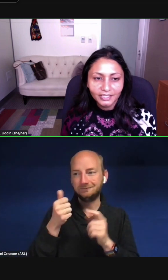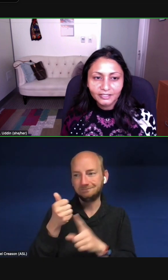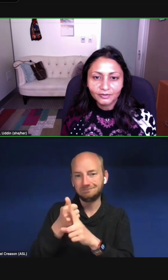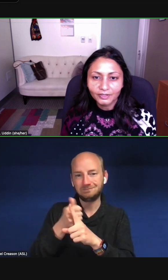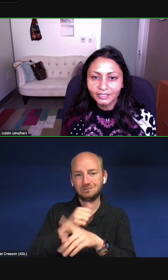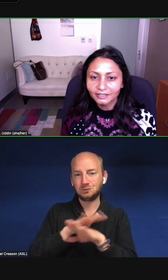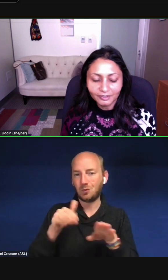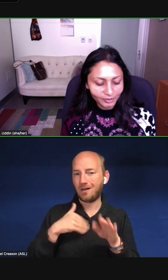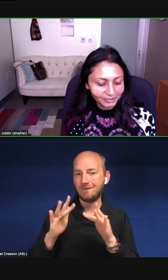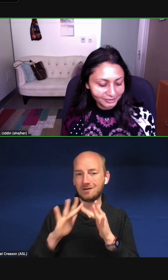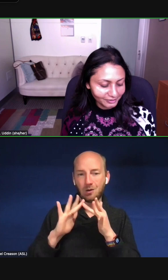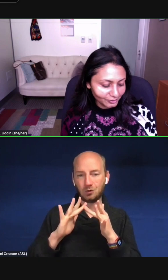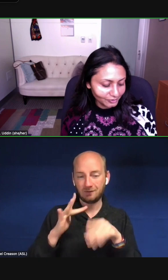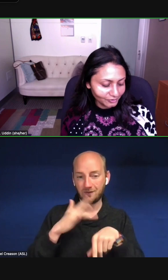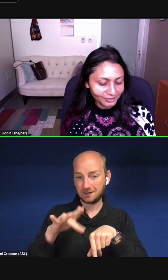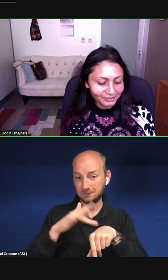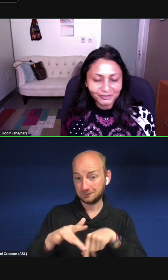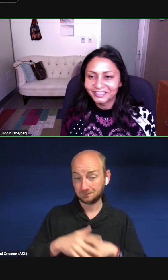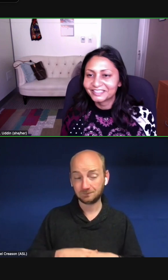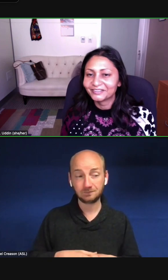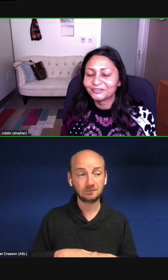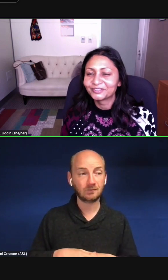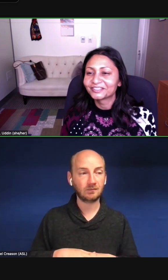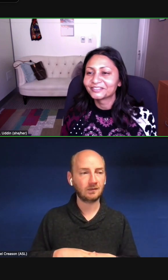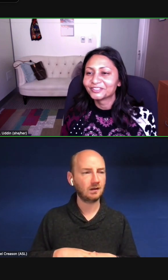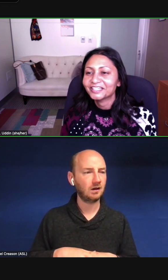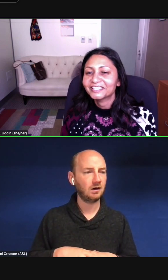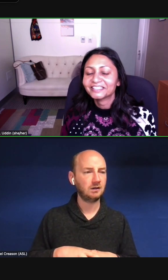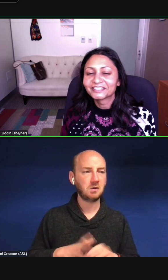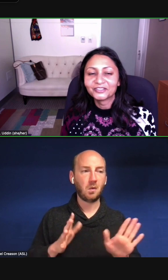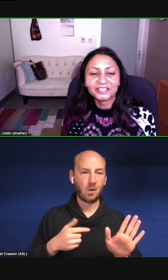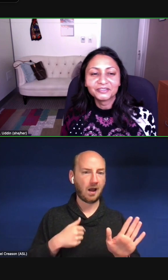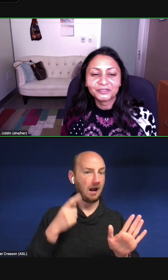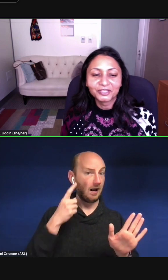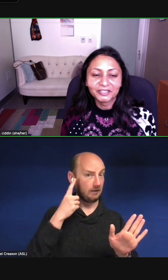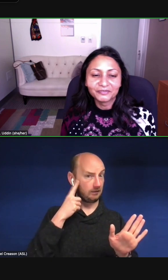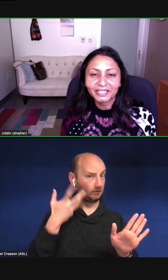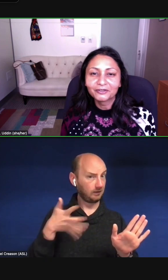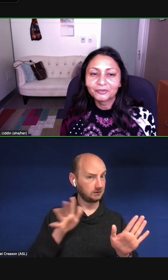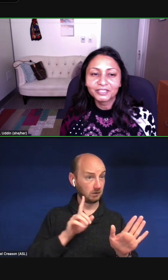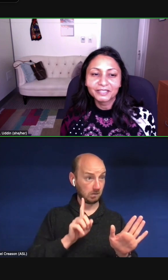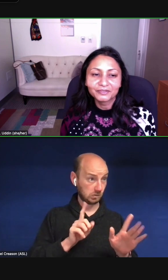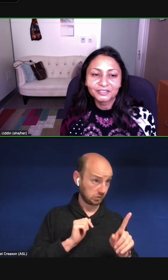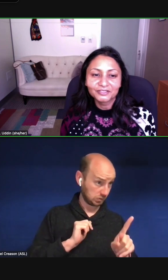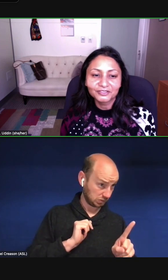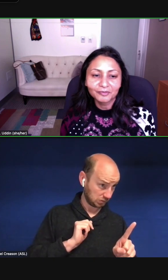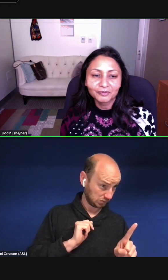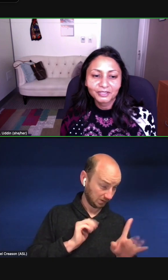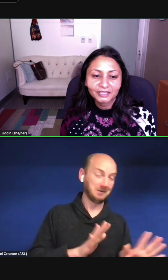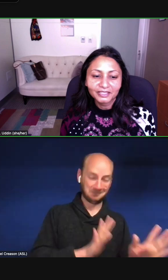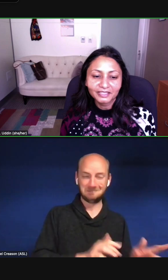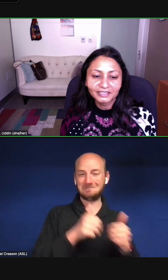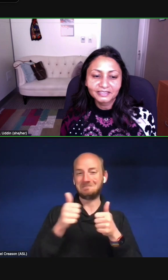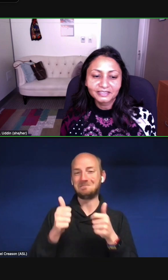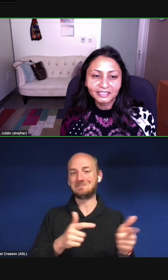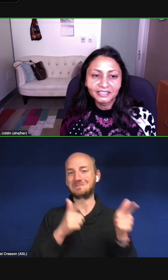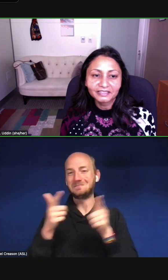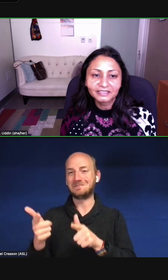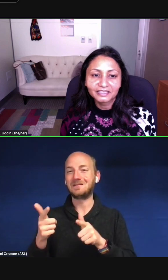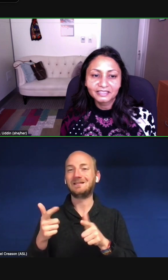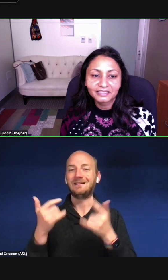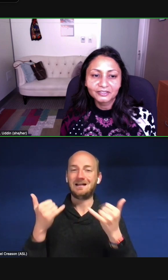institution. So I think that's basically all that I wanted to cover. So I will now I'll be happy to stop